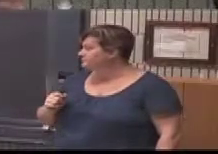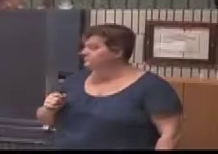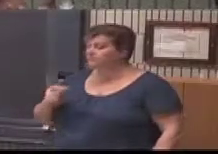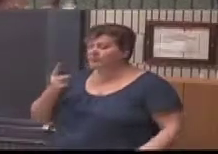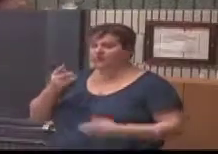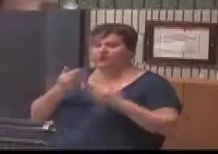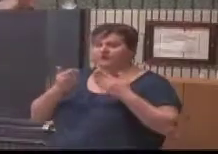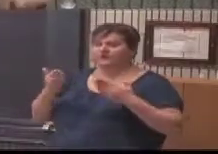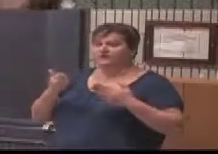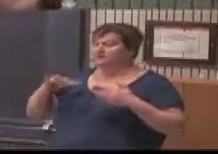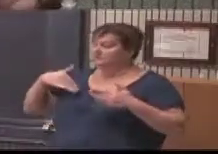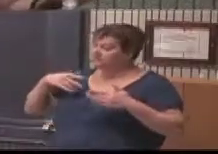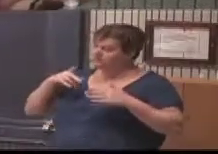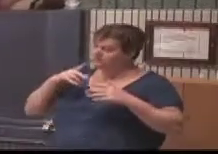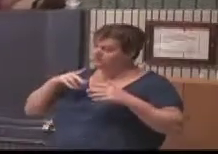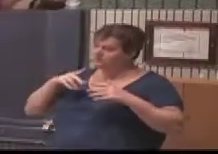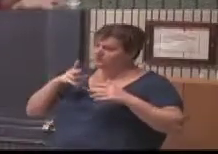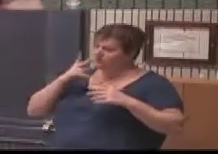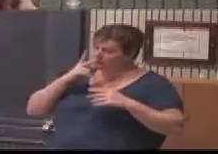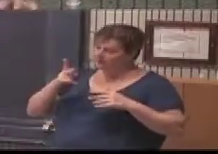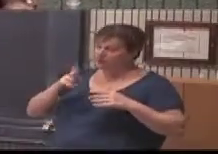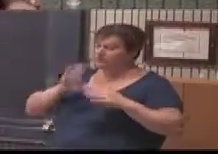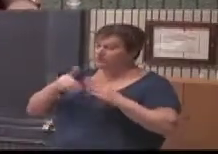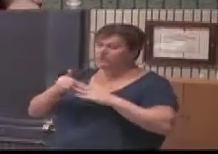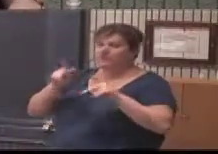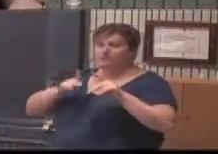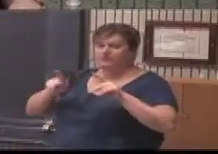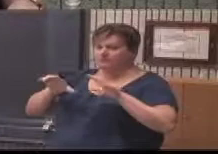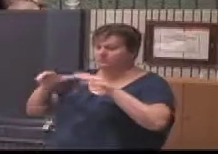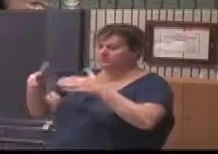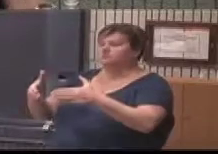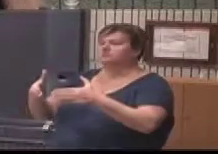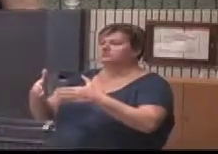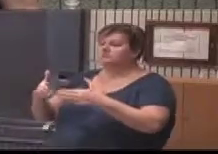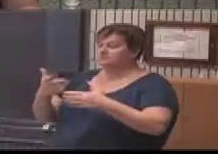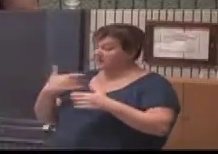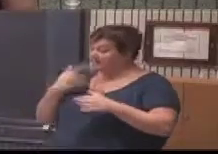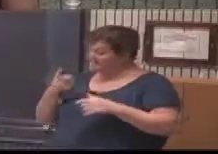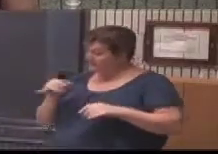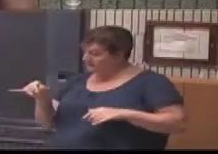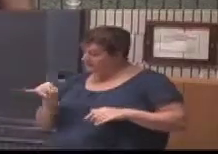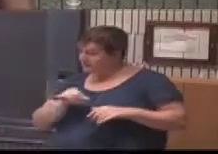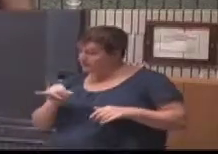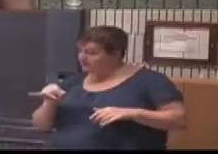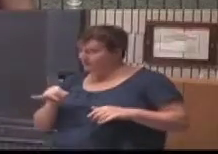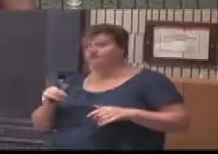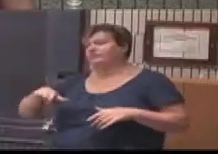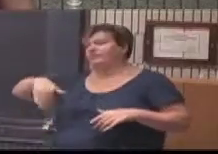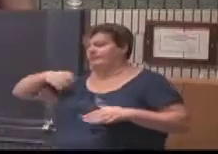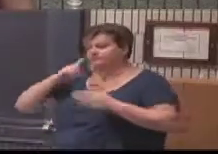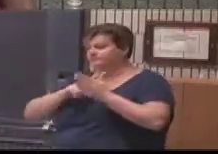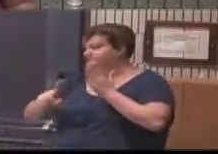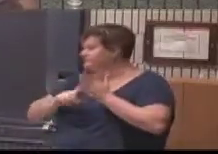started looking at the entire population to see if there's anything that are similar with patients.